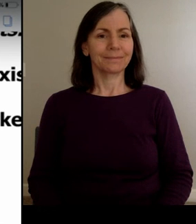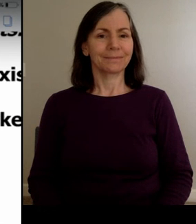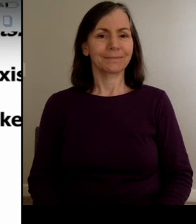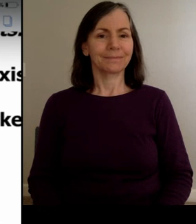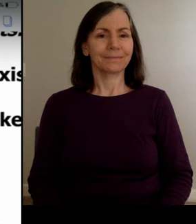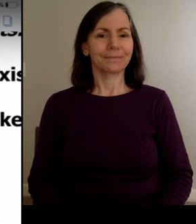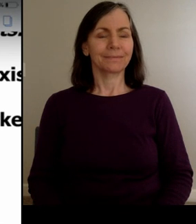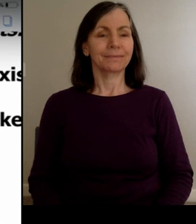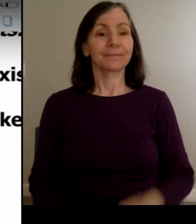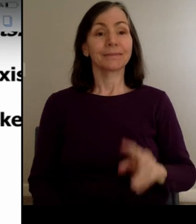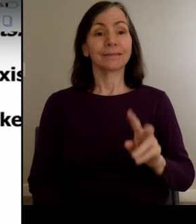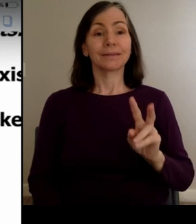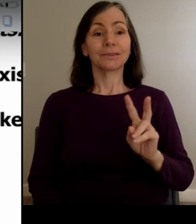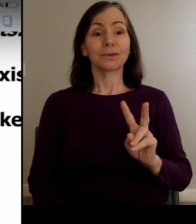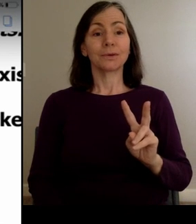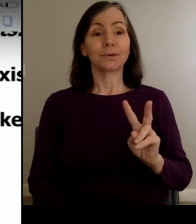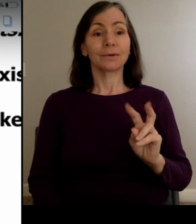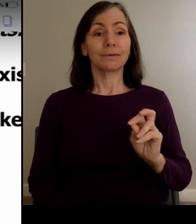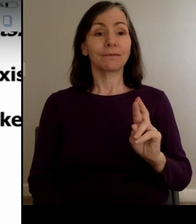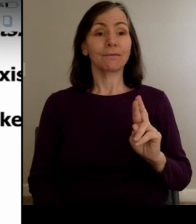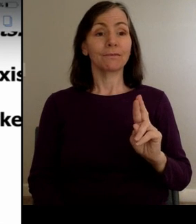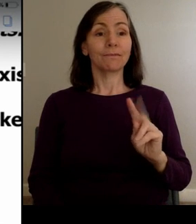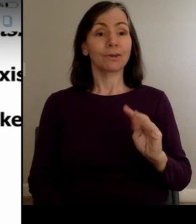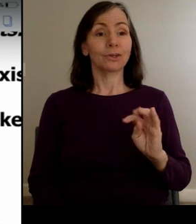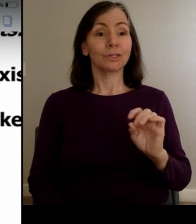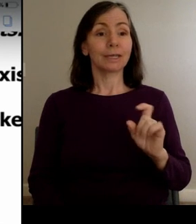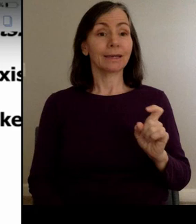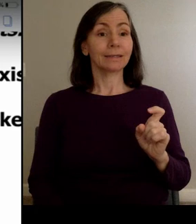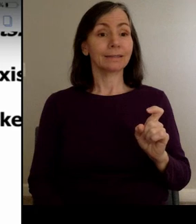So our vertex,